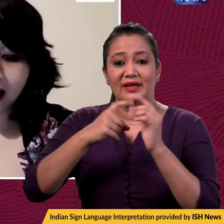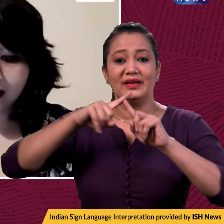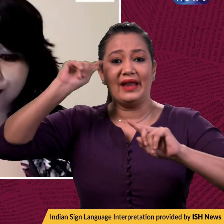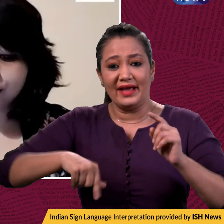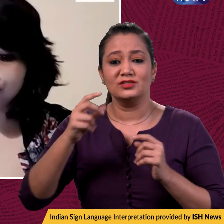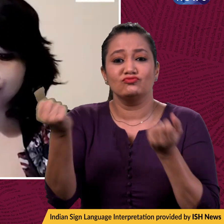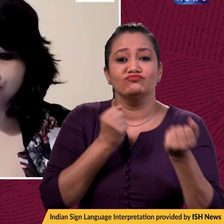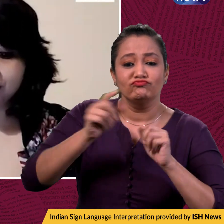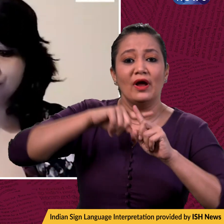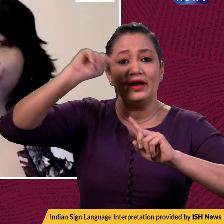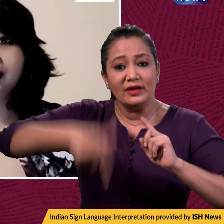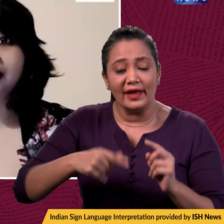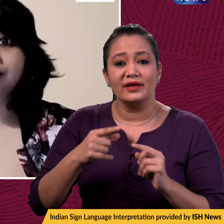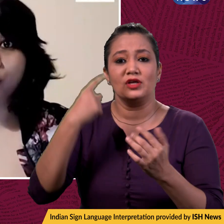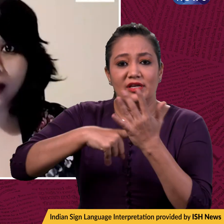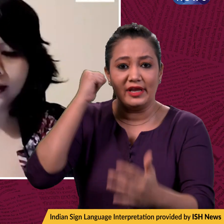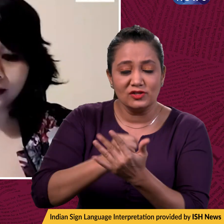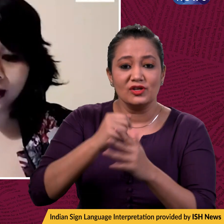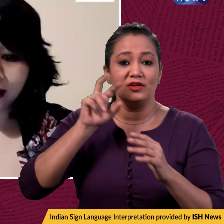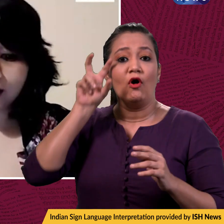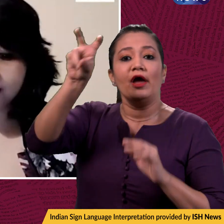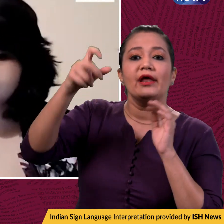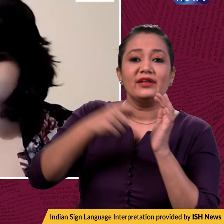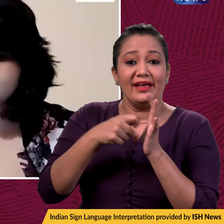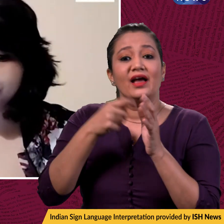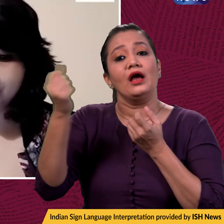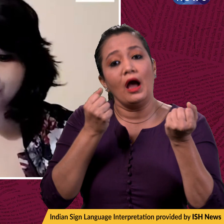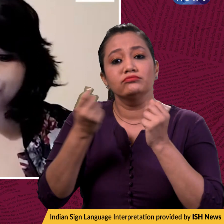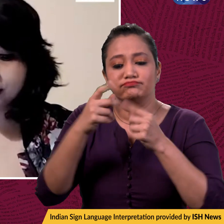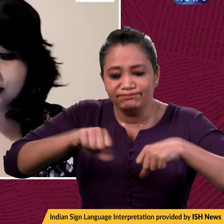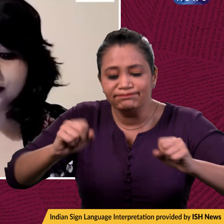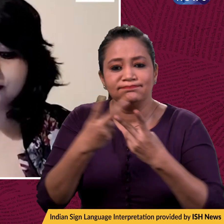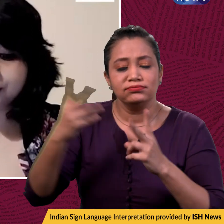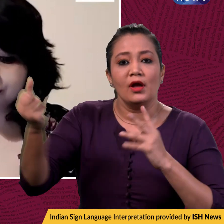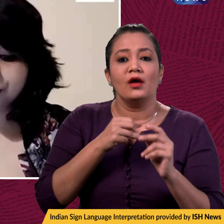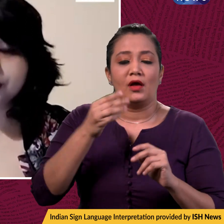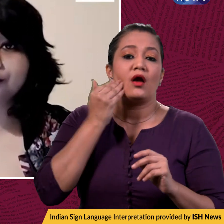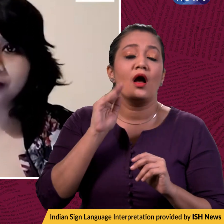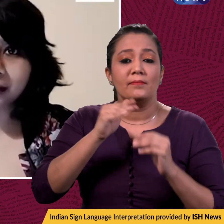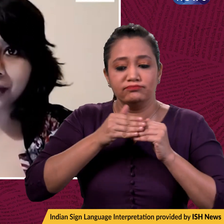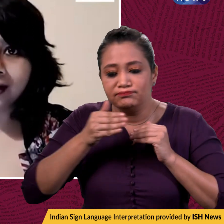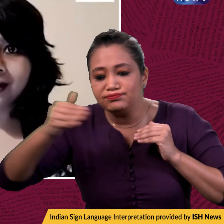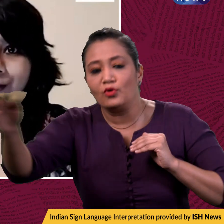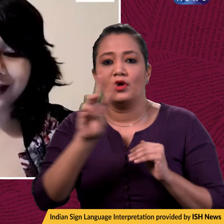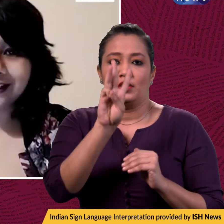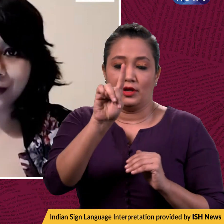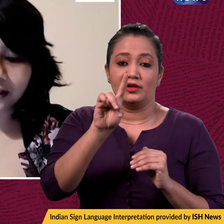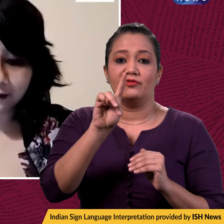tax and registration fees for electric vehicles. Now, the exemption will be applicable till the 31st of